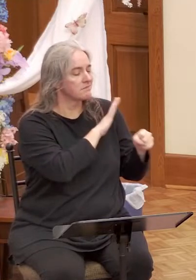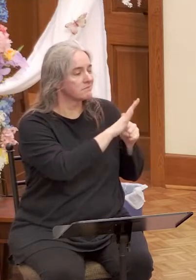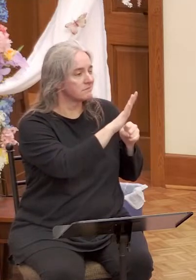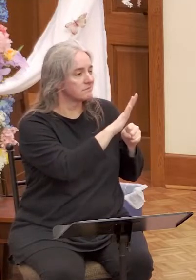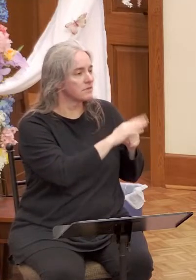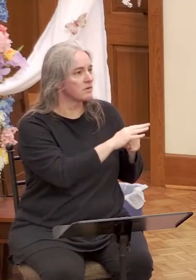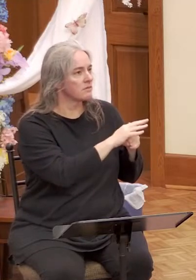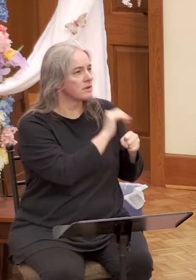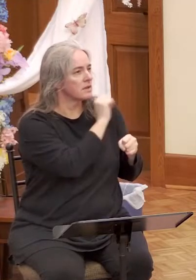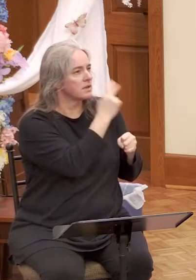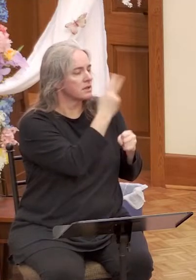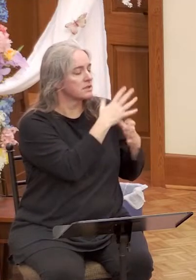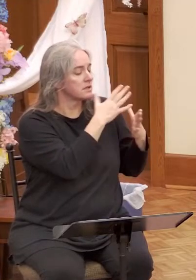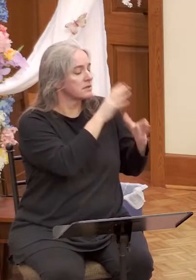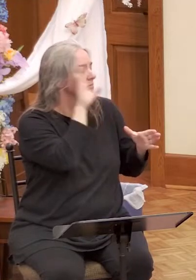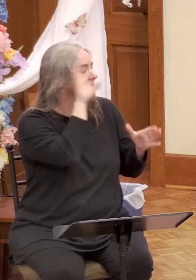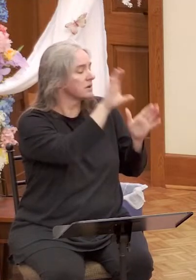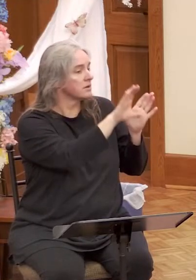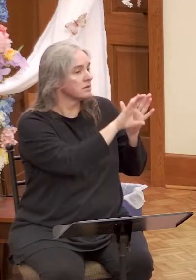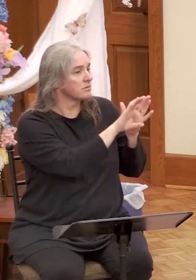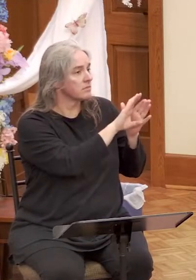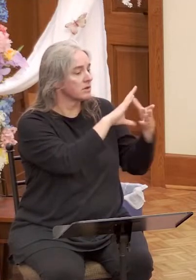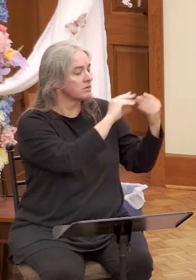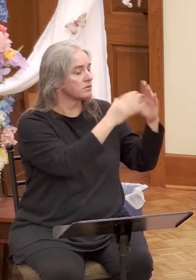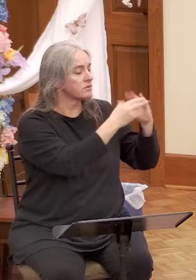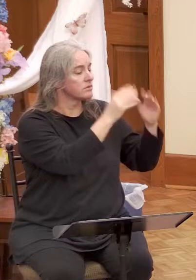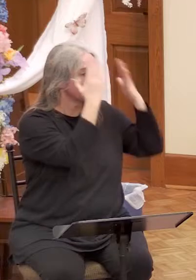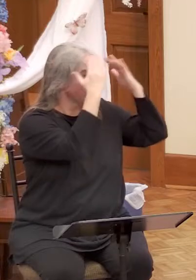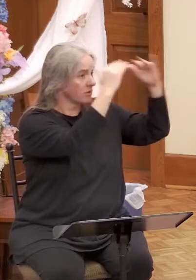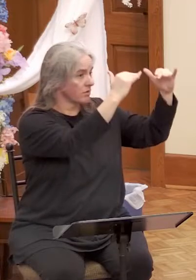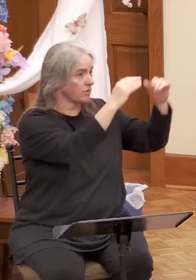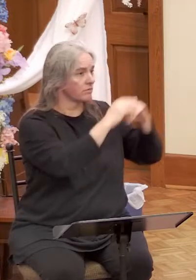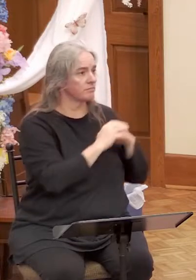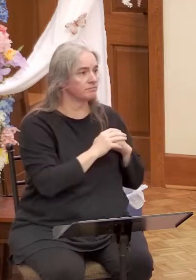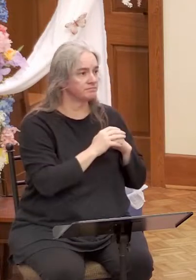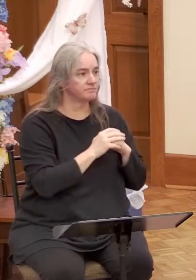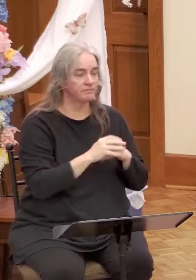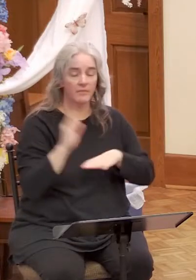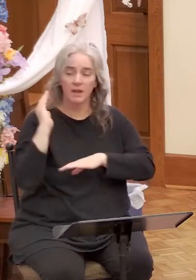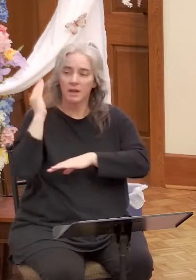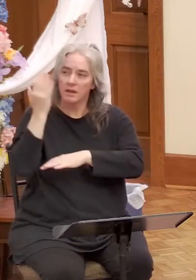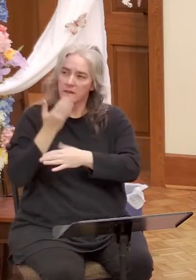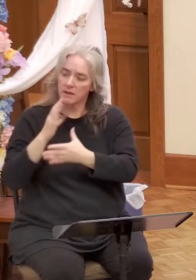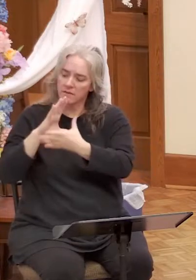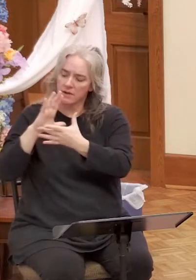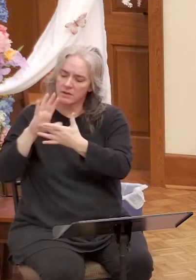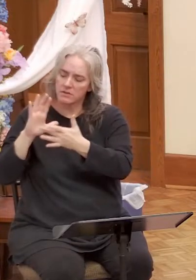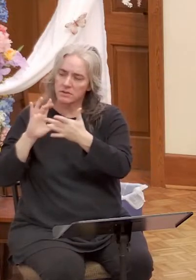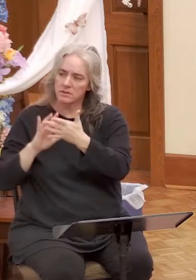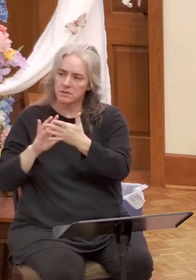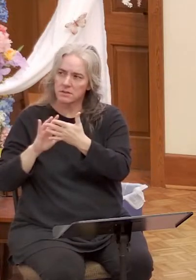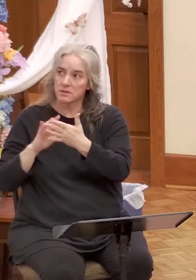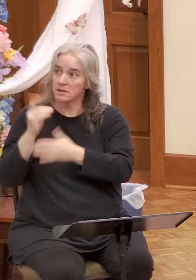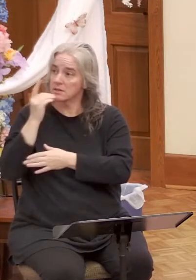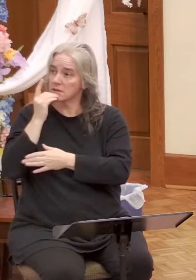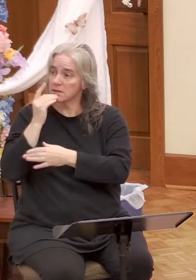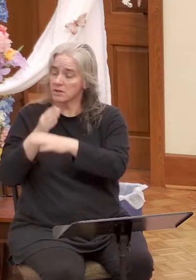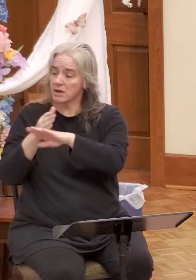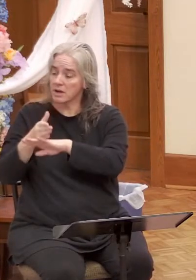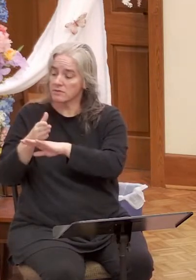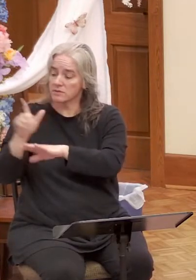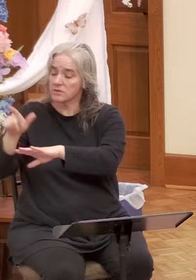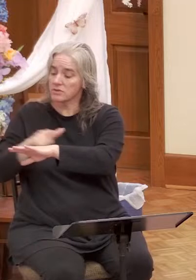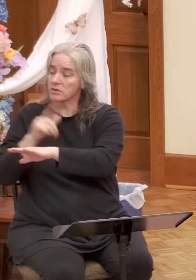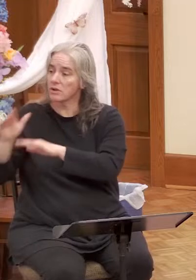out to notice the larger narrative of hope. They invited Jesus to dinner after such a long walk. We actually